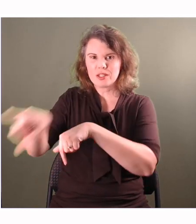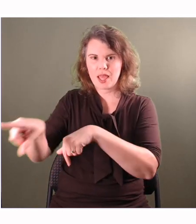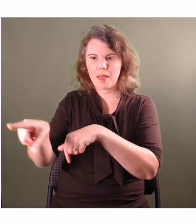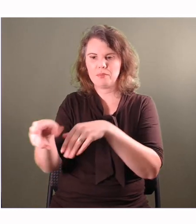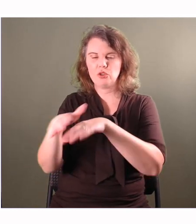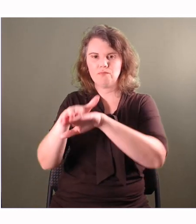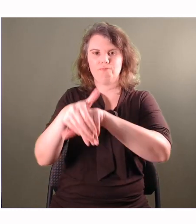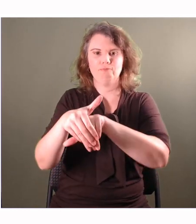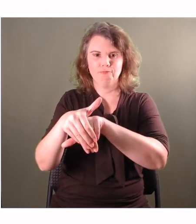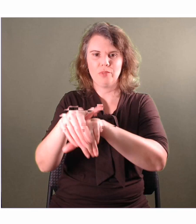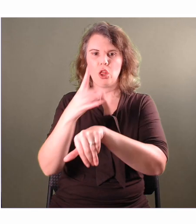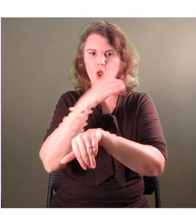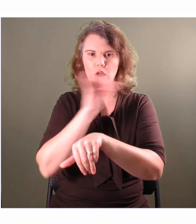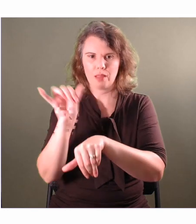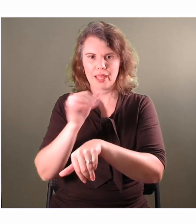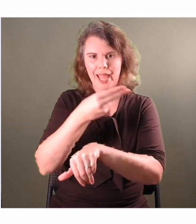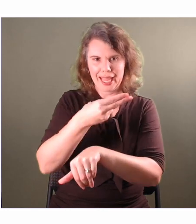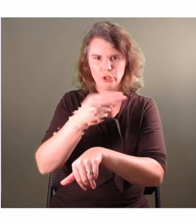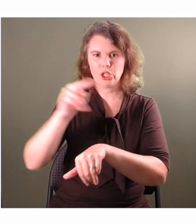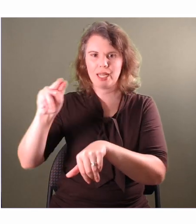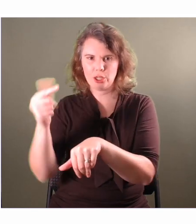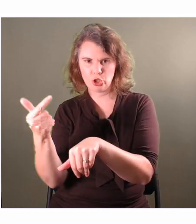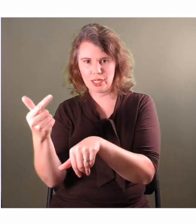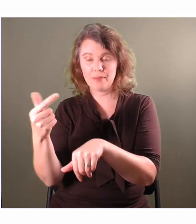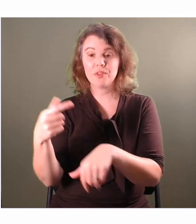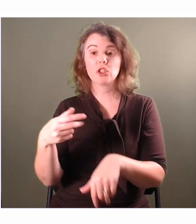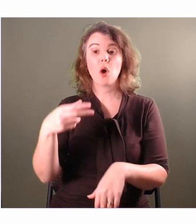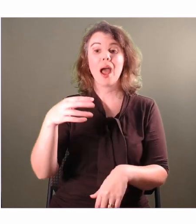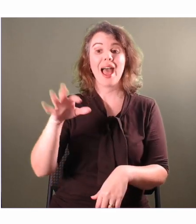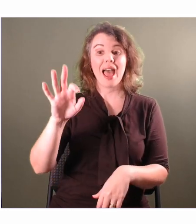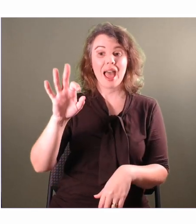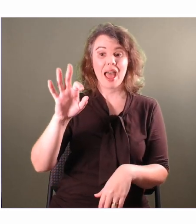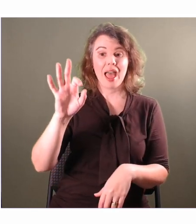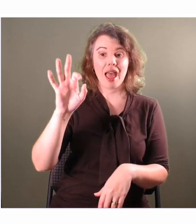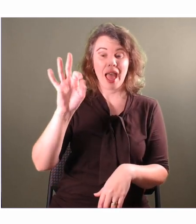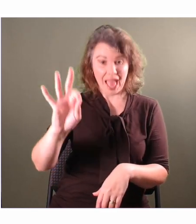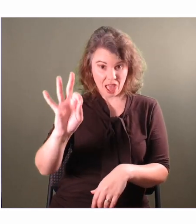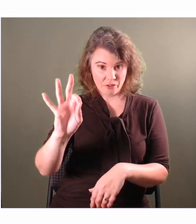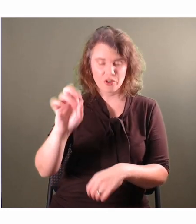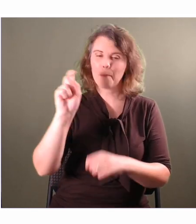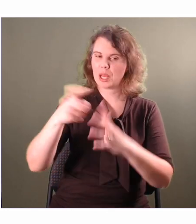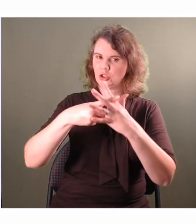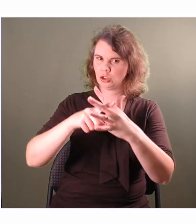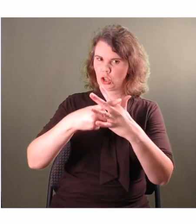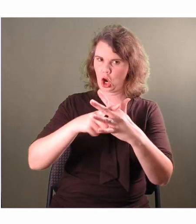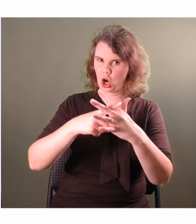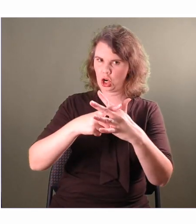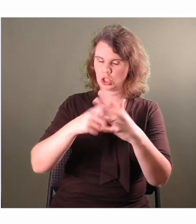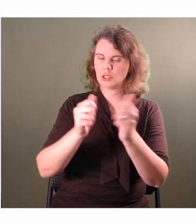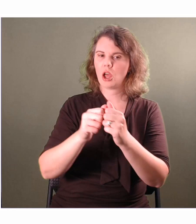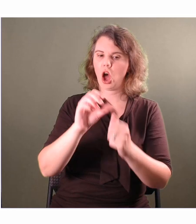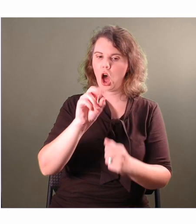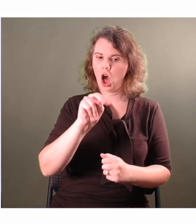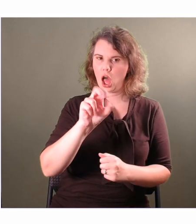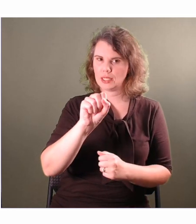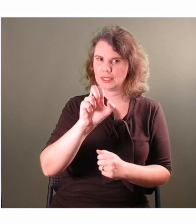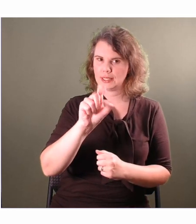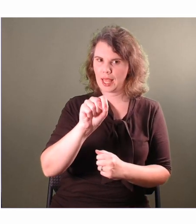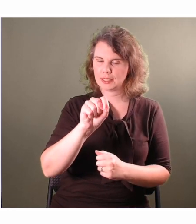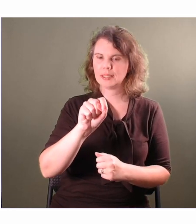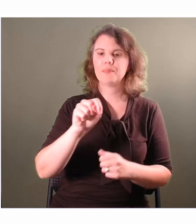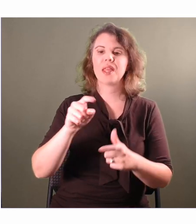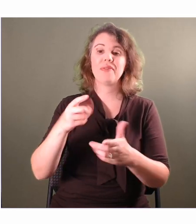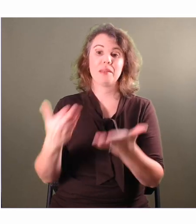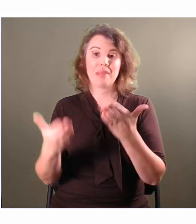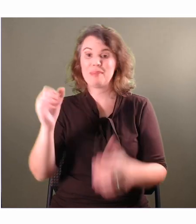NG throughout the experiment. So F has to be an onset throughout this whole experiment, and maybe